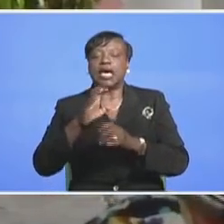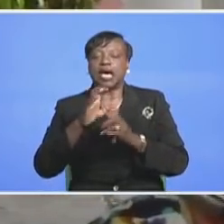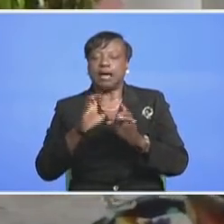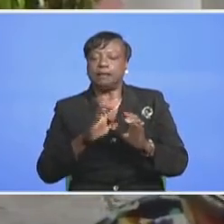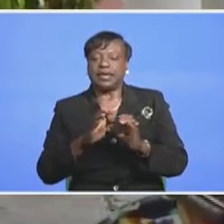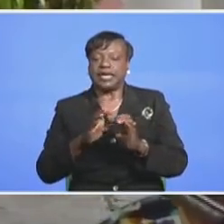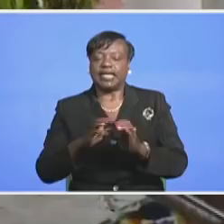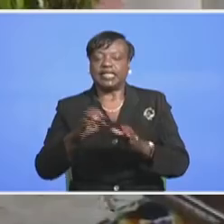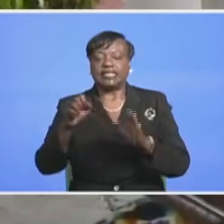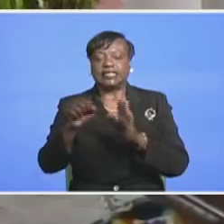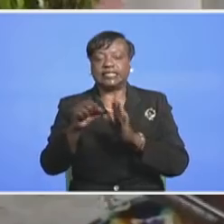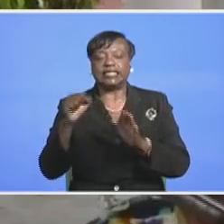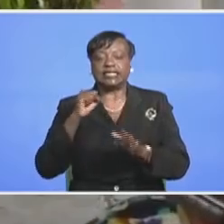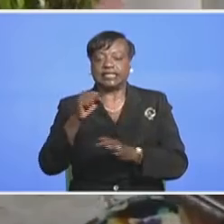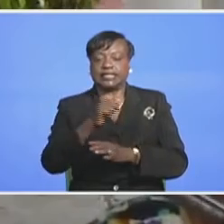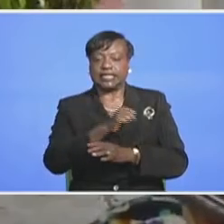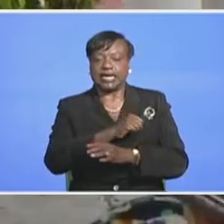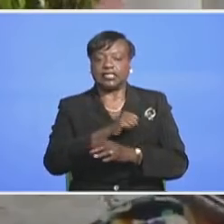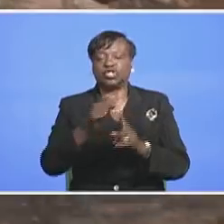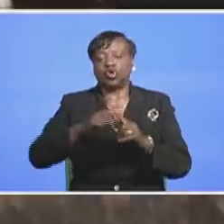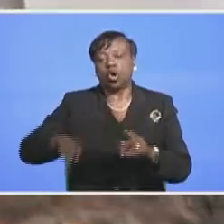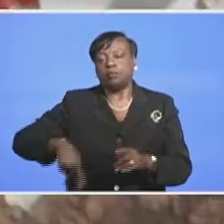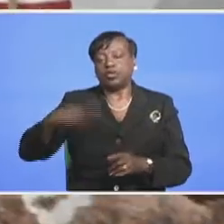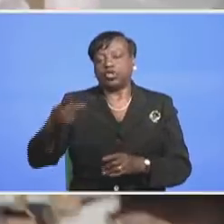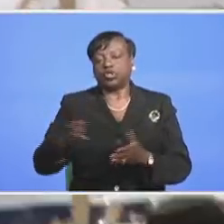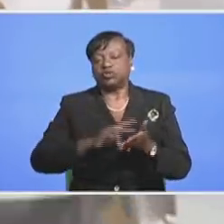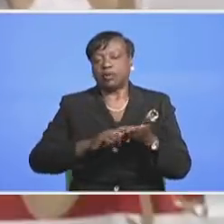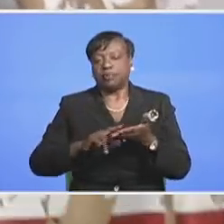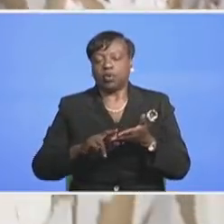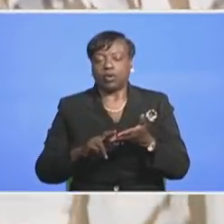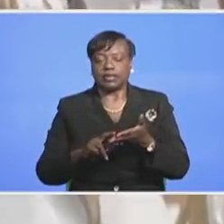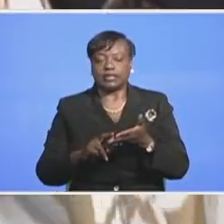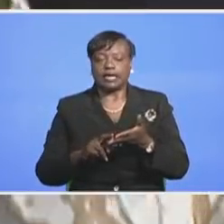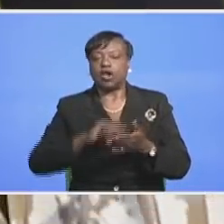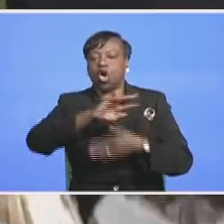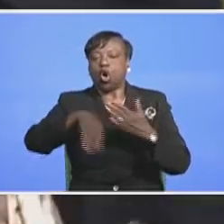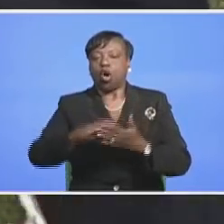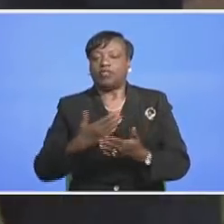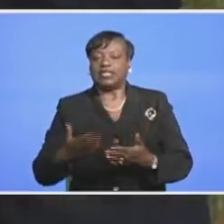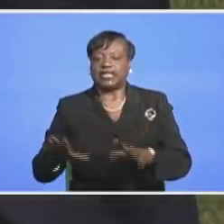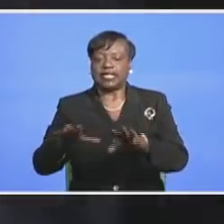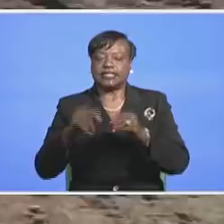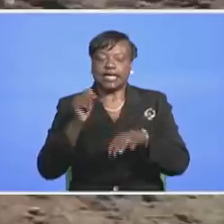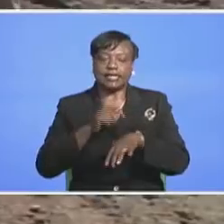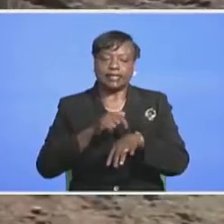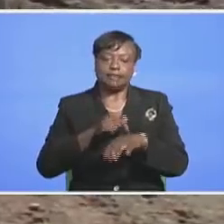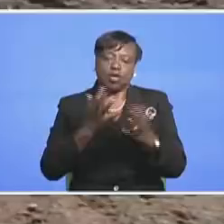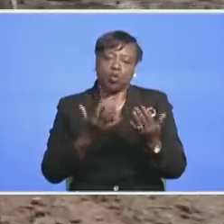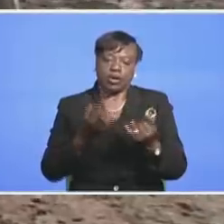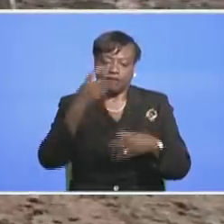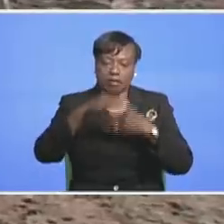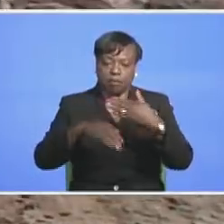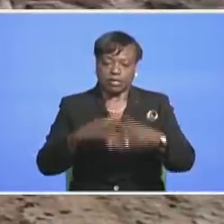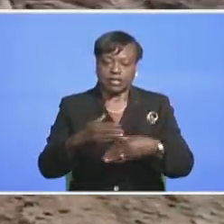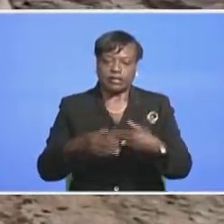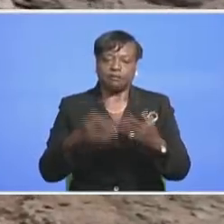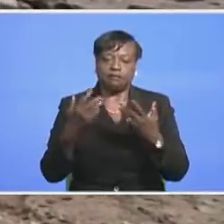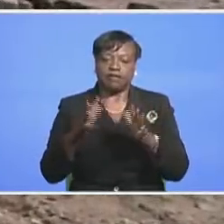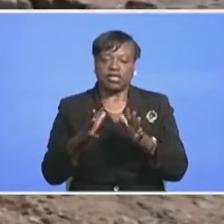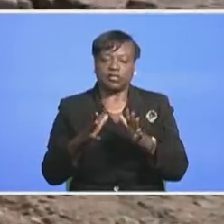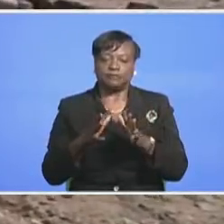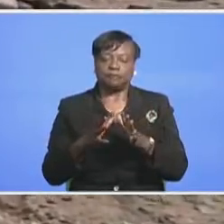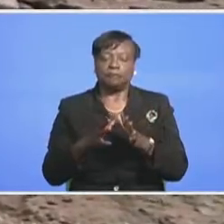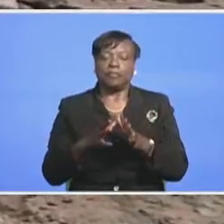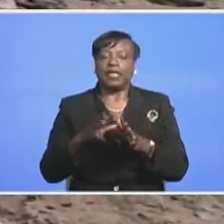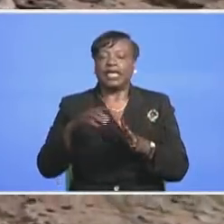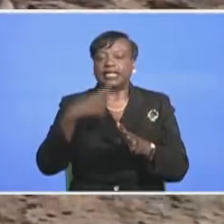wreckage to finish their study and to produce a report, and all these things take time, and I think that they're waiting for that process to be done. Typically, they